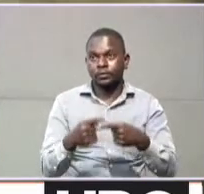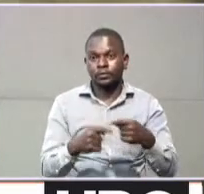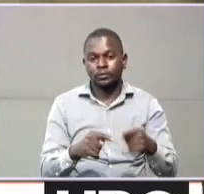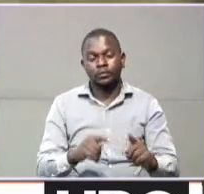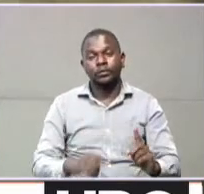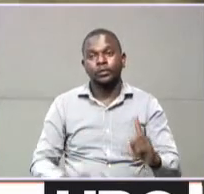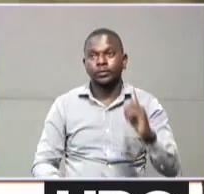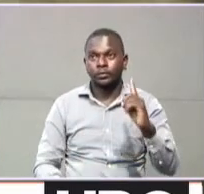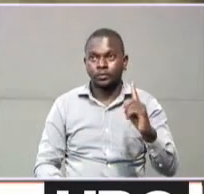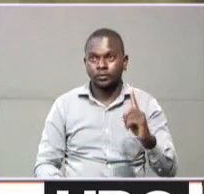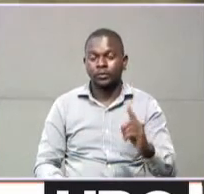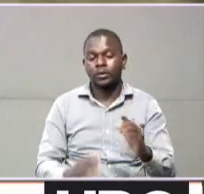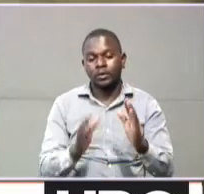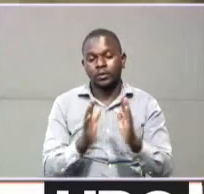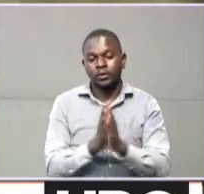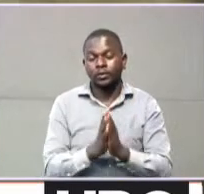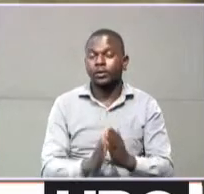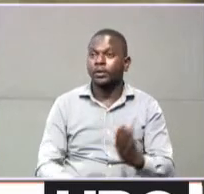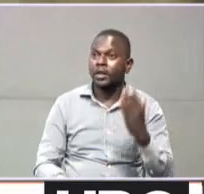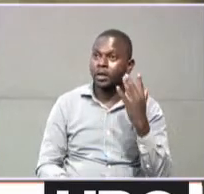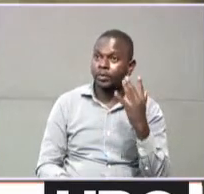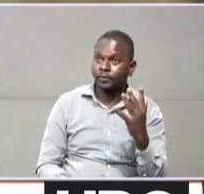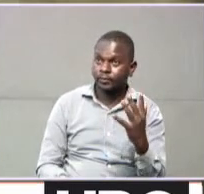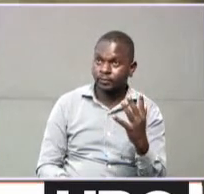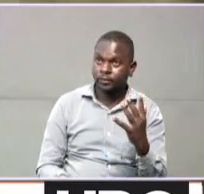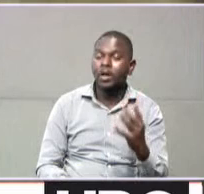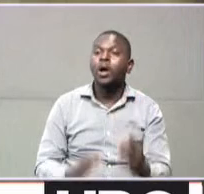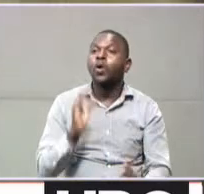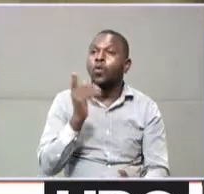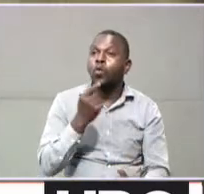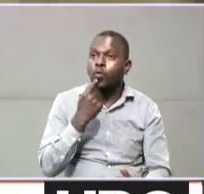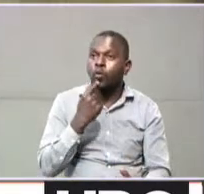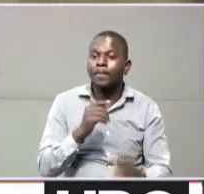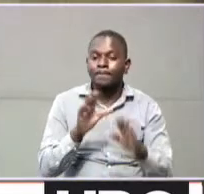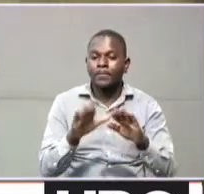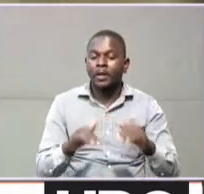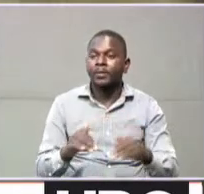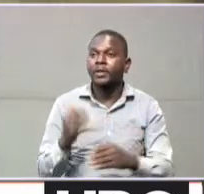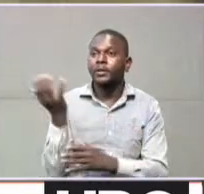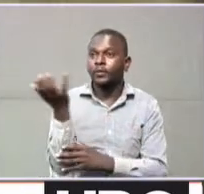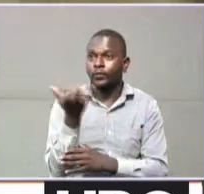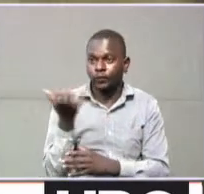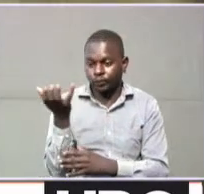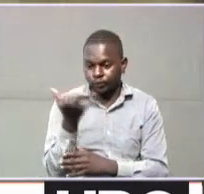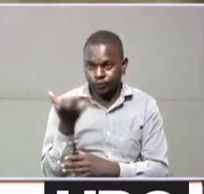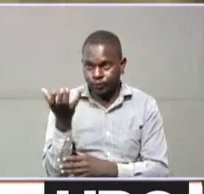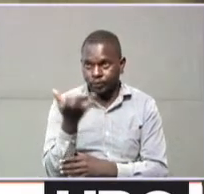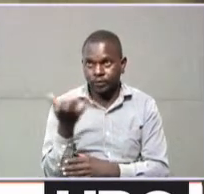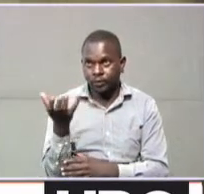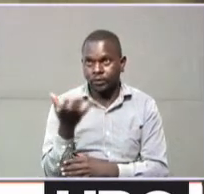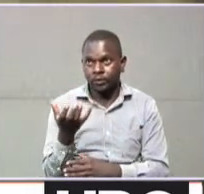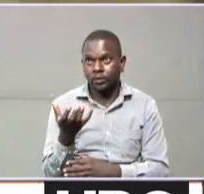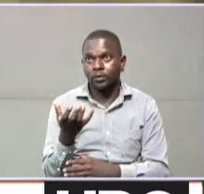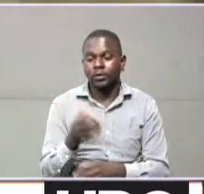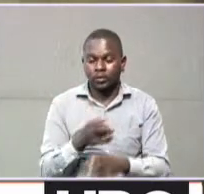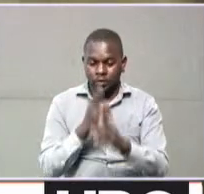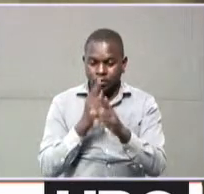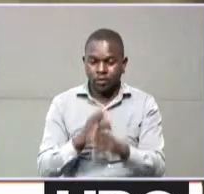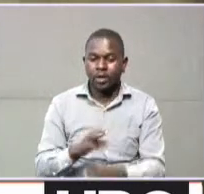number one on prayer number five on who vated faria motivated honorable nobody